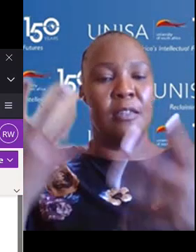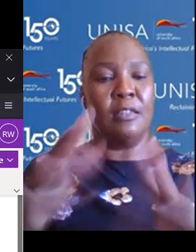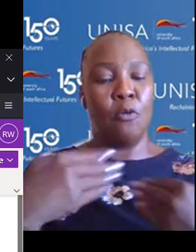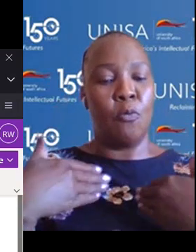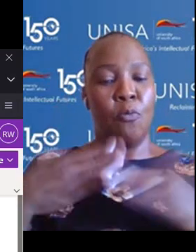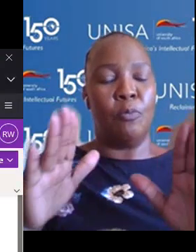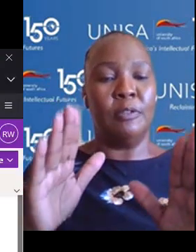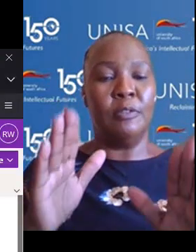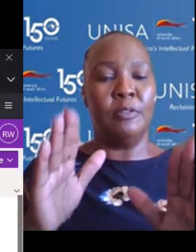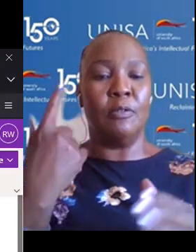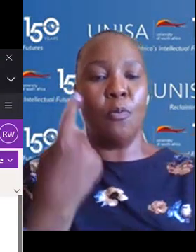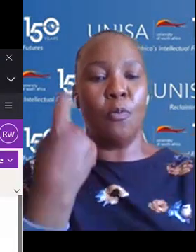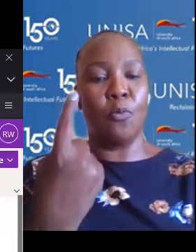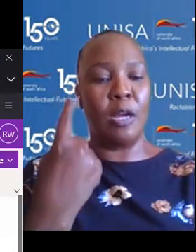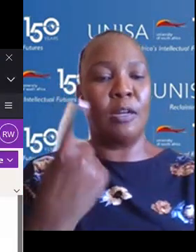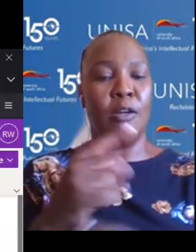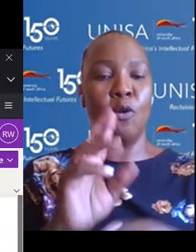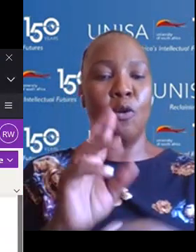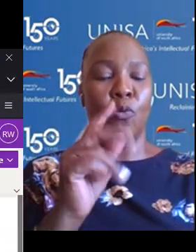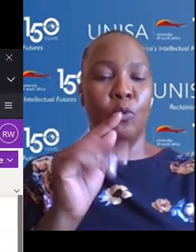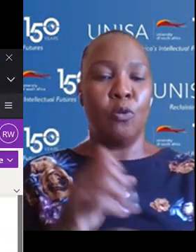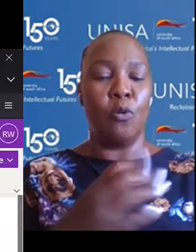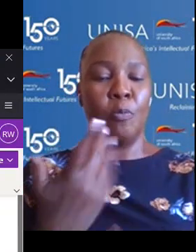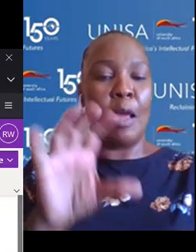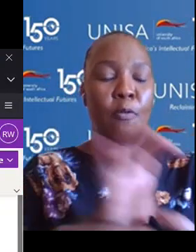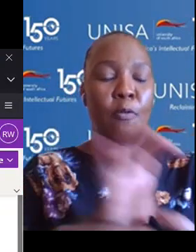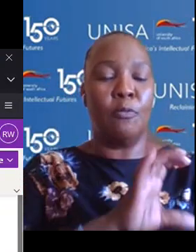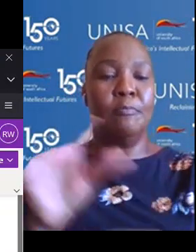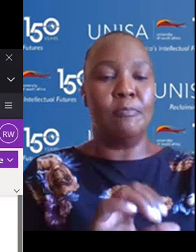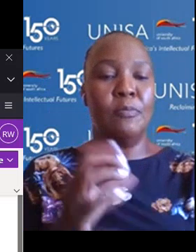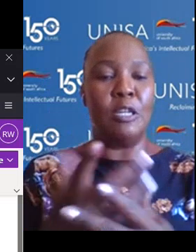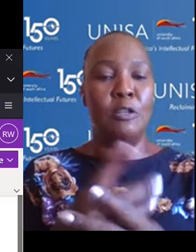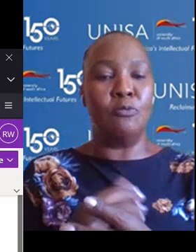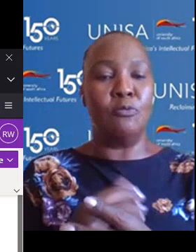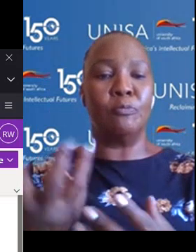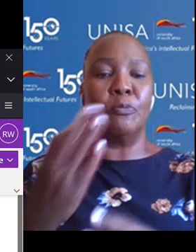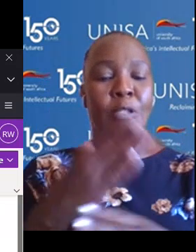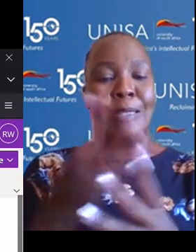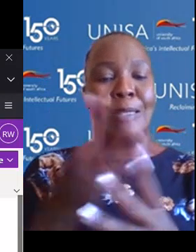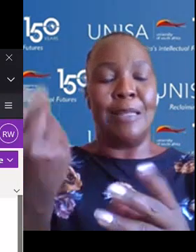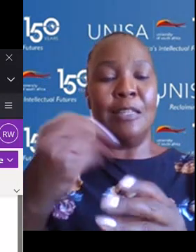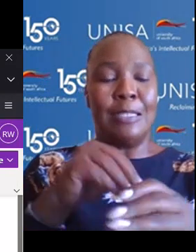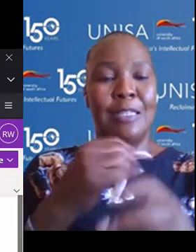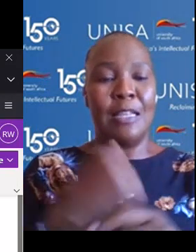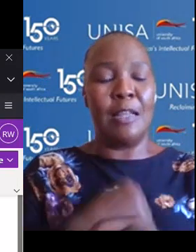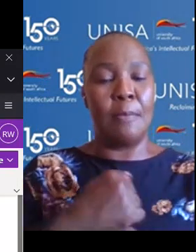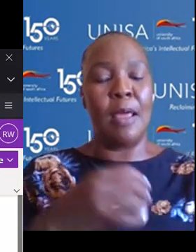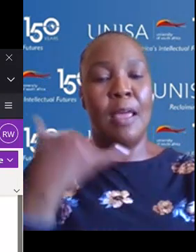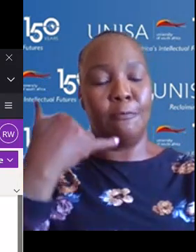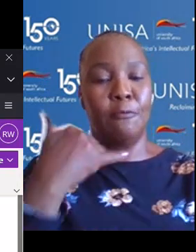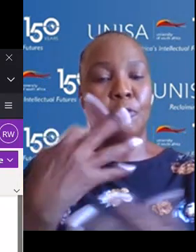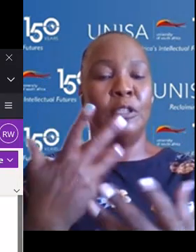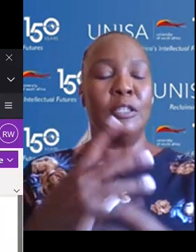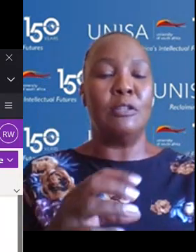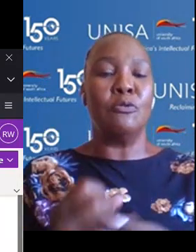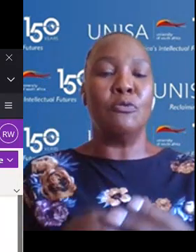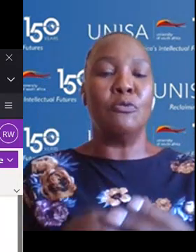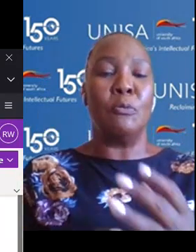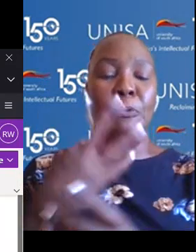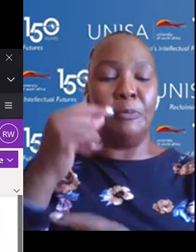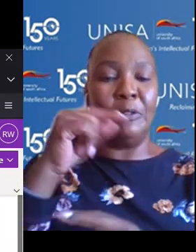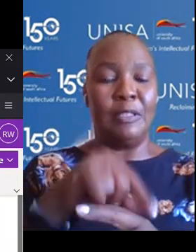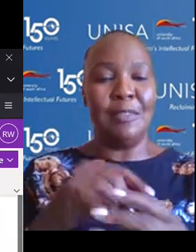the OneNote on my computer, it will sync up. If I've got the OneNote app on my phone, it will sync up. So I